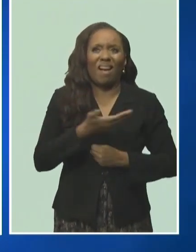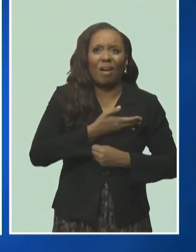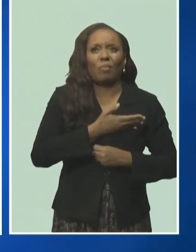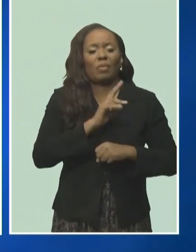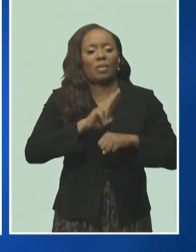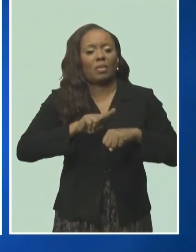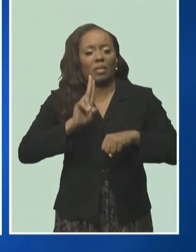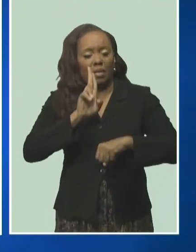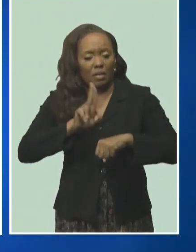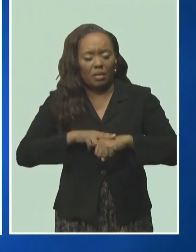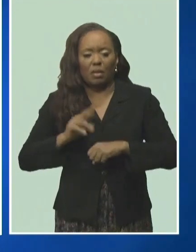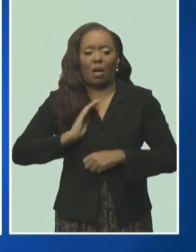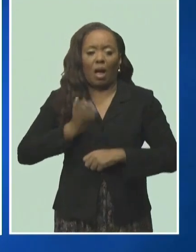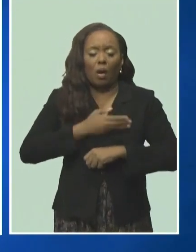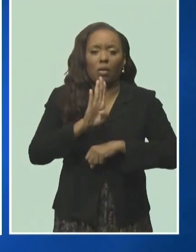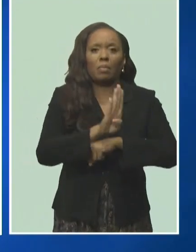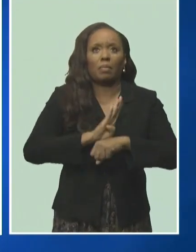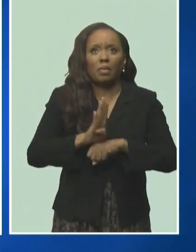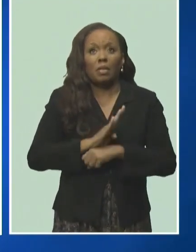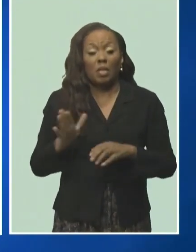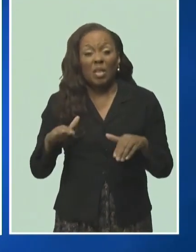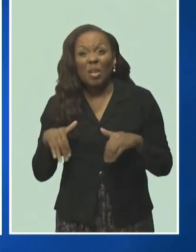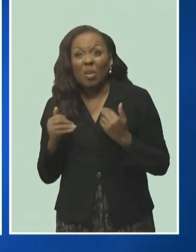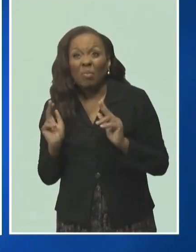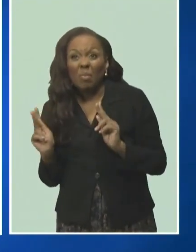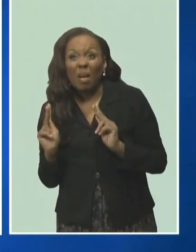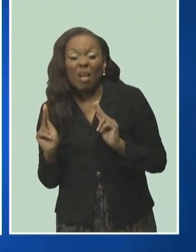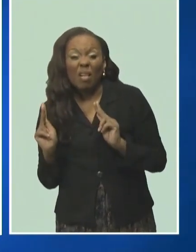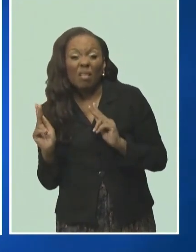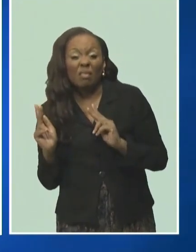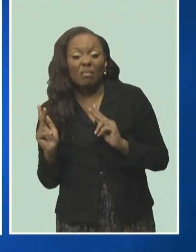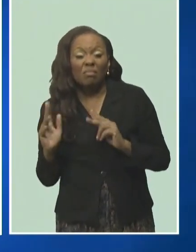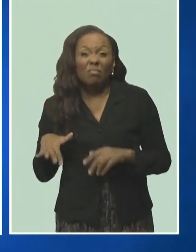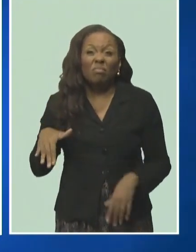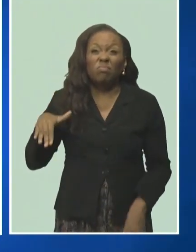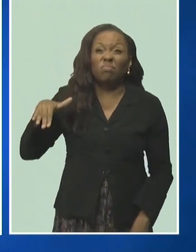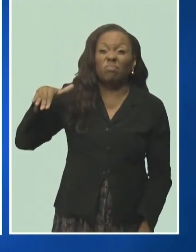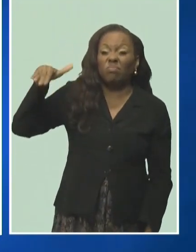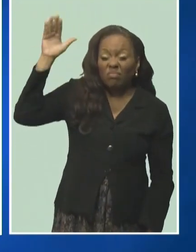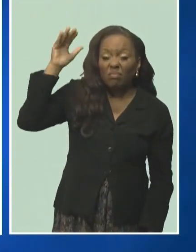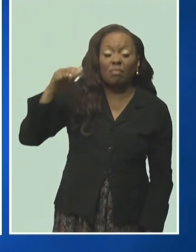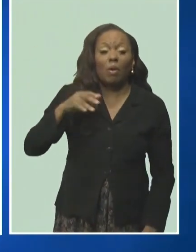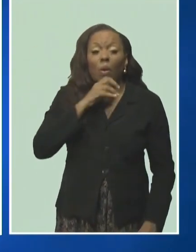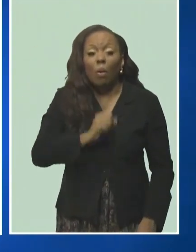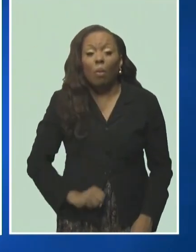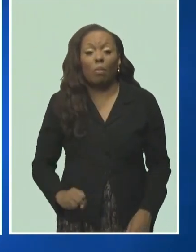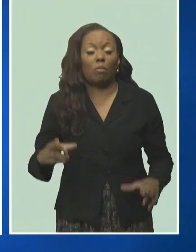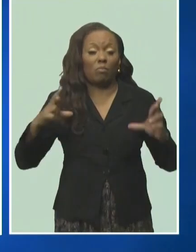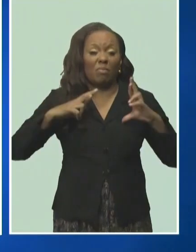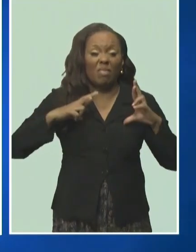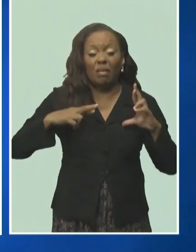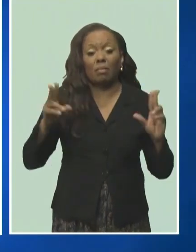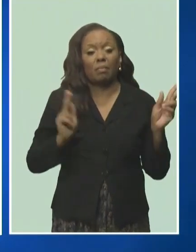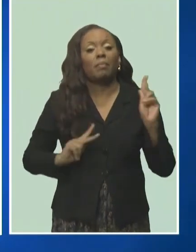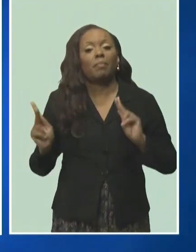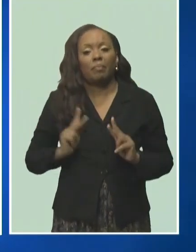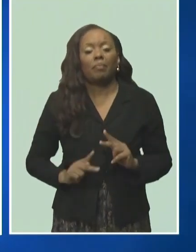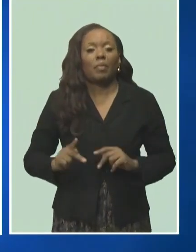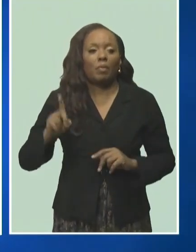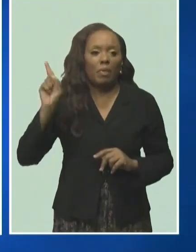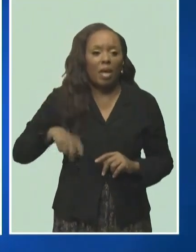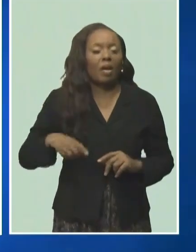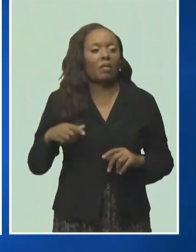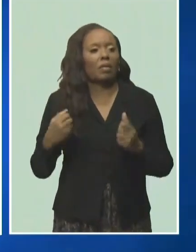it demands of us, from the young ones right back through to those of you who are retired. This is what we have to do